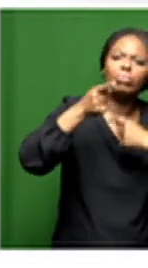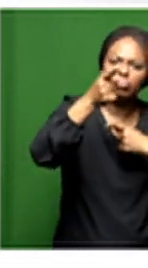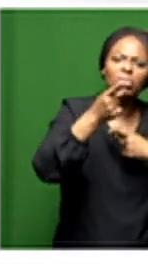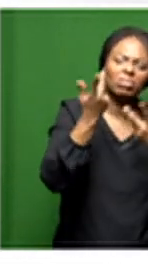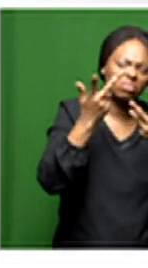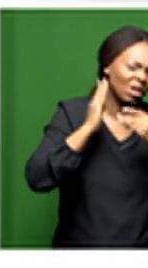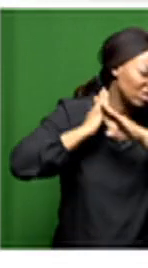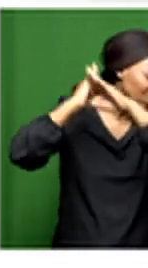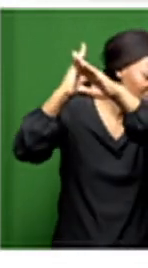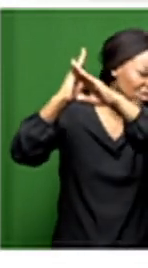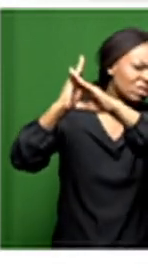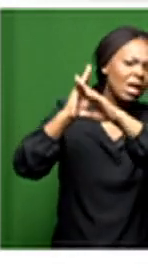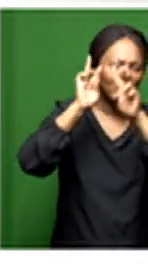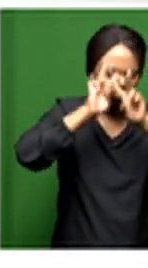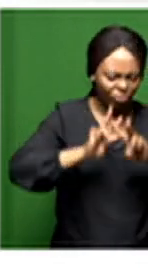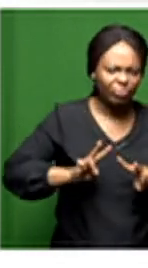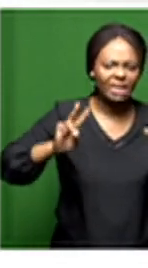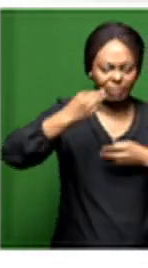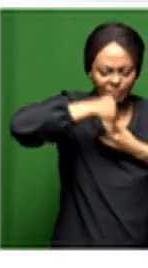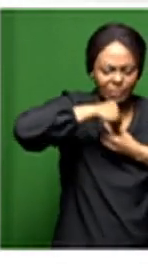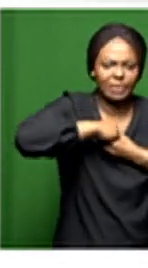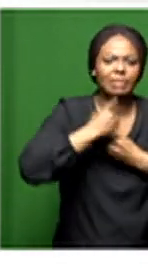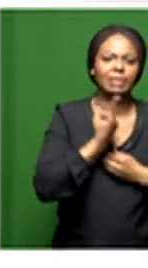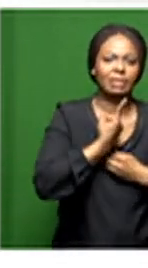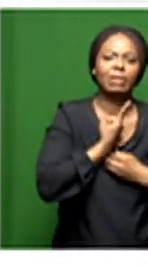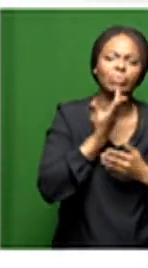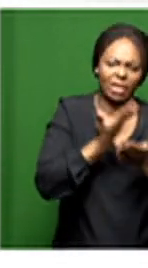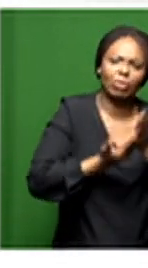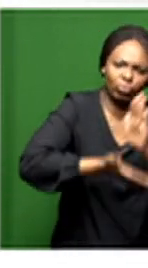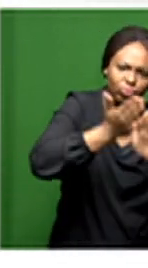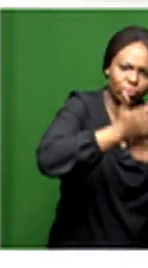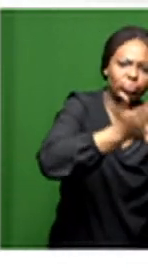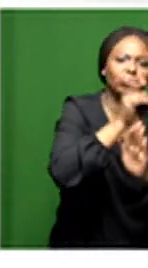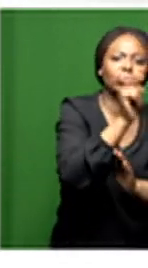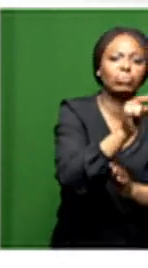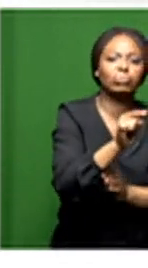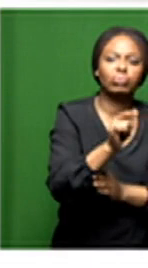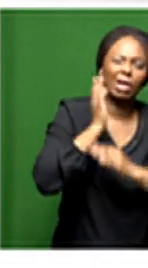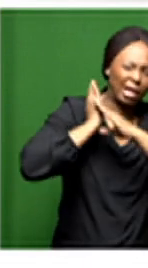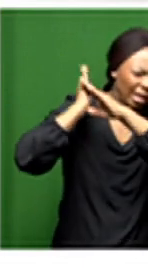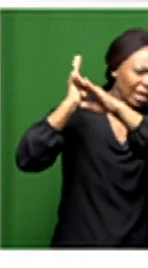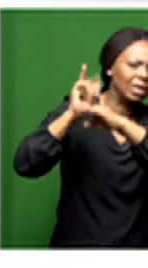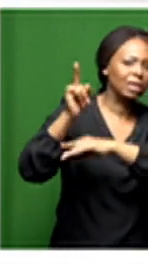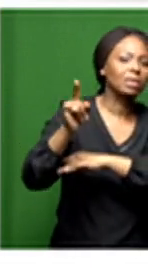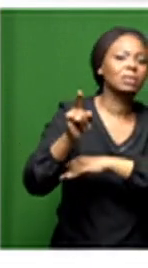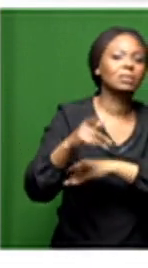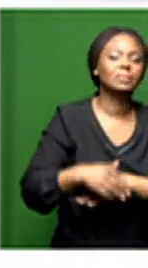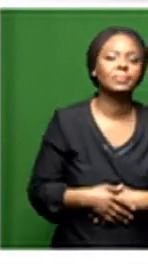avoid that. You make peace with all those things, and then you move forward. So you have to visit that first in order for you to move